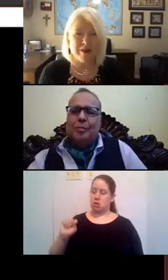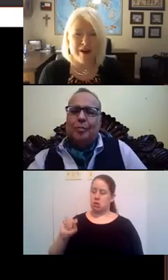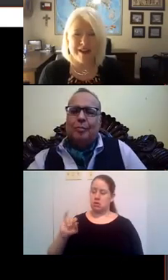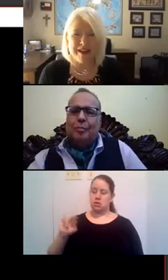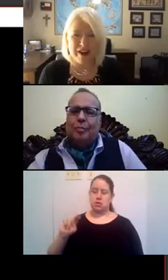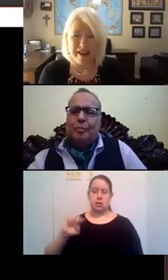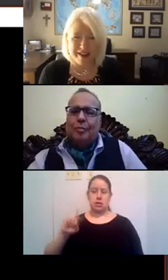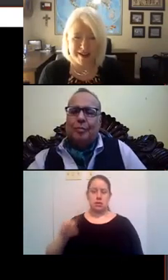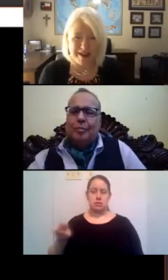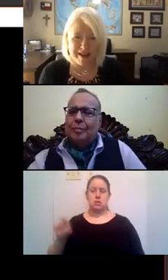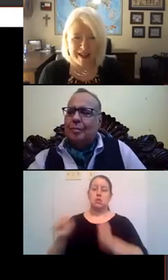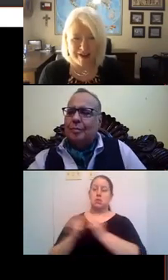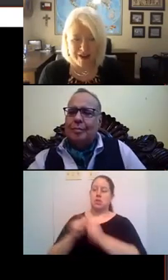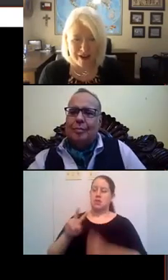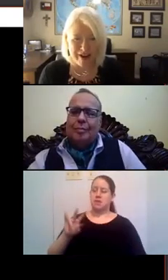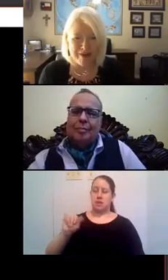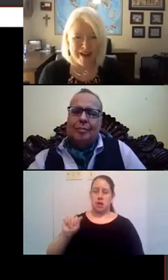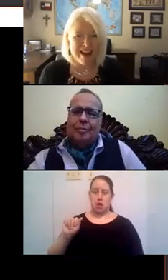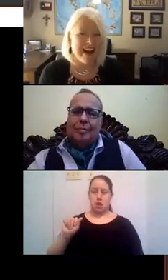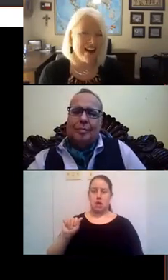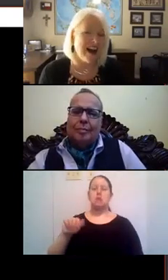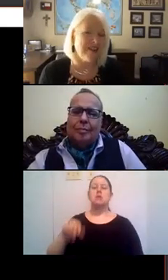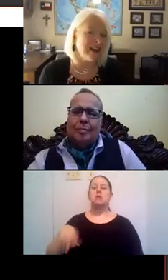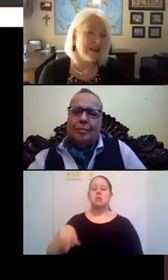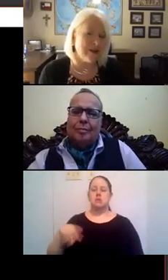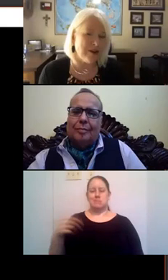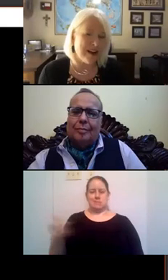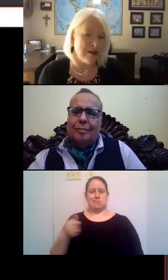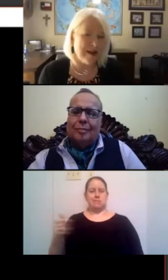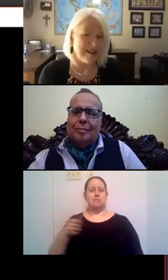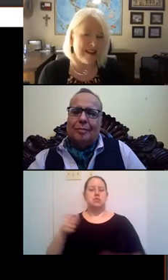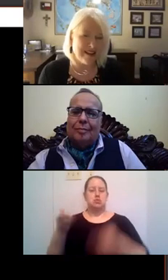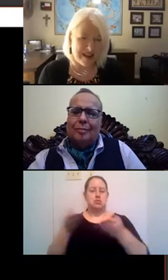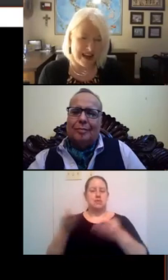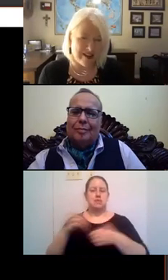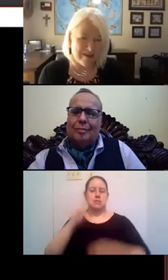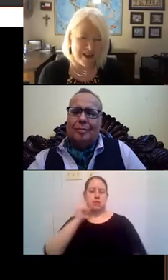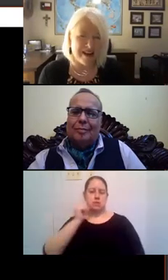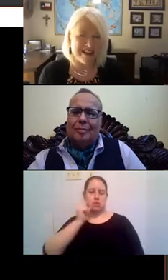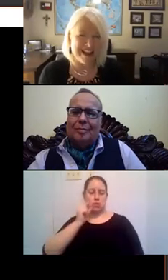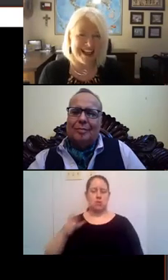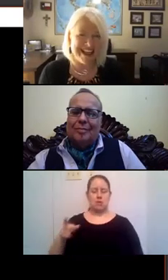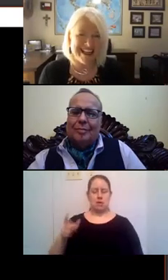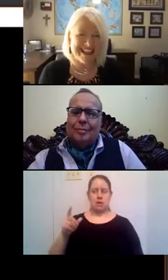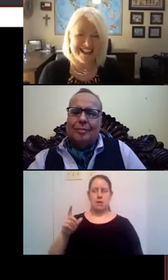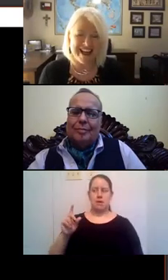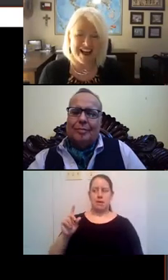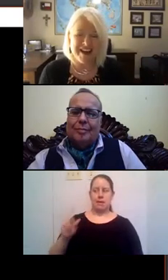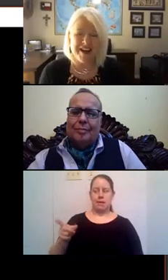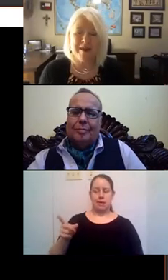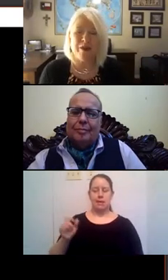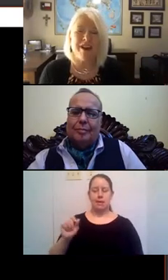VIA Metropolitan Transit System in San Antonio. And I fondly refer to him as the instigator, because he